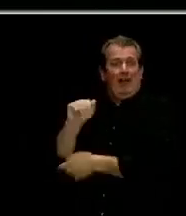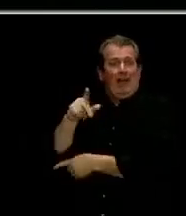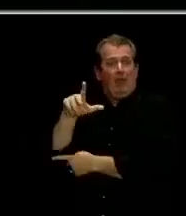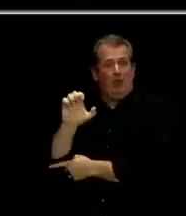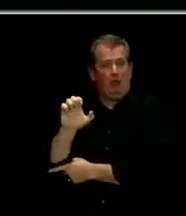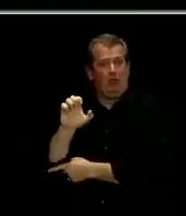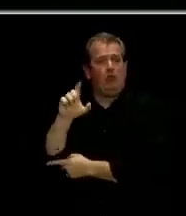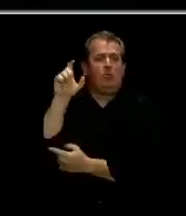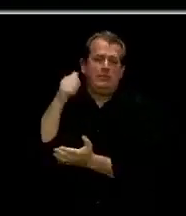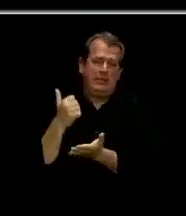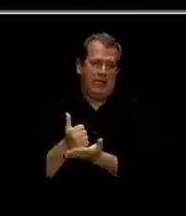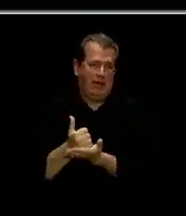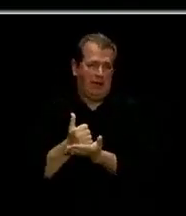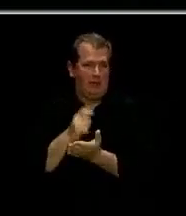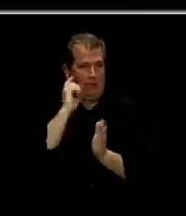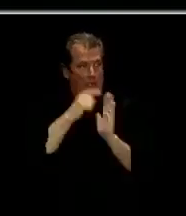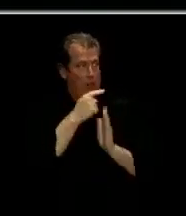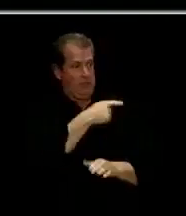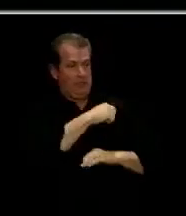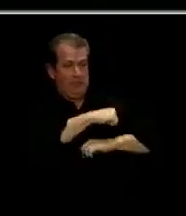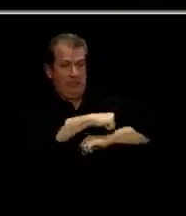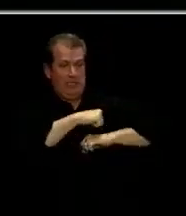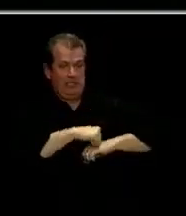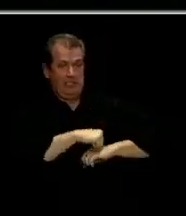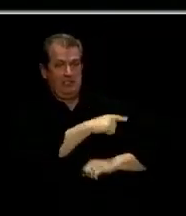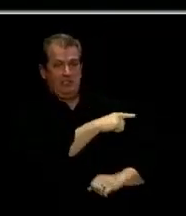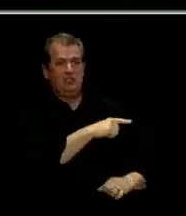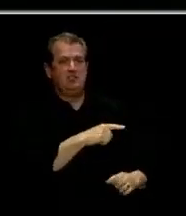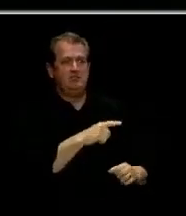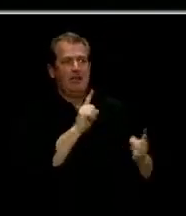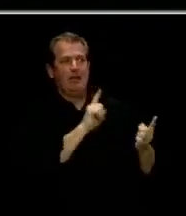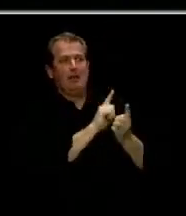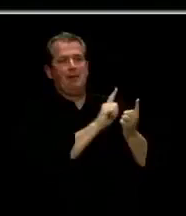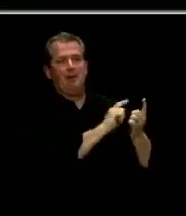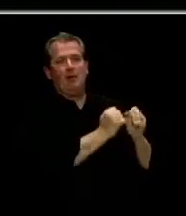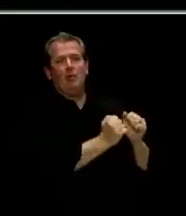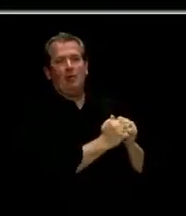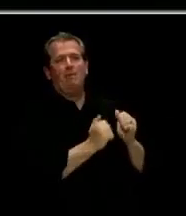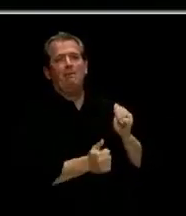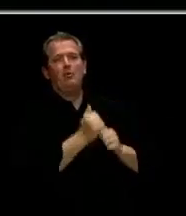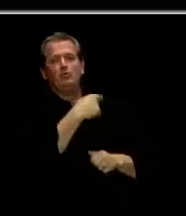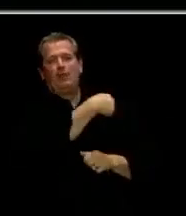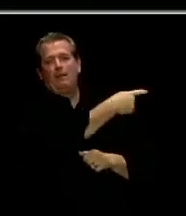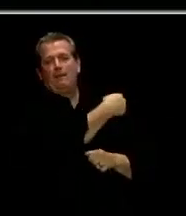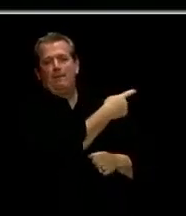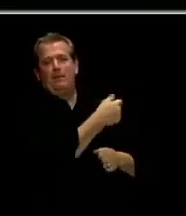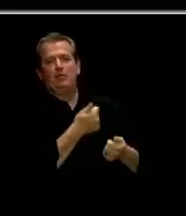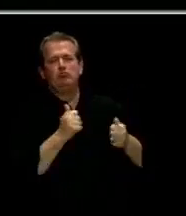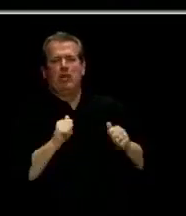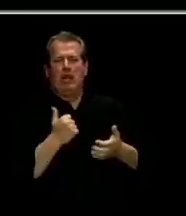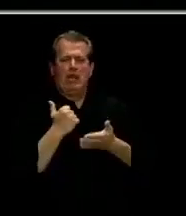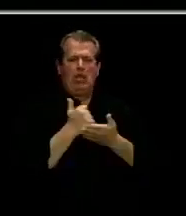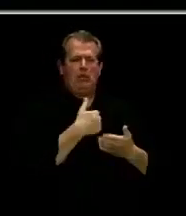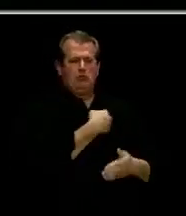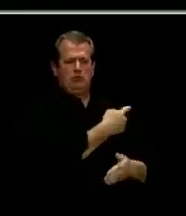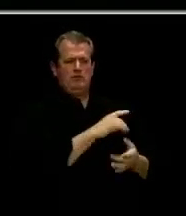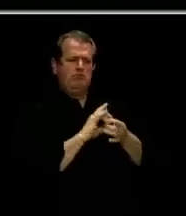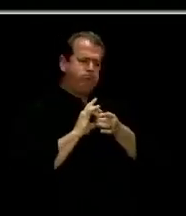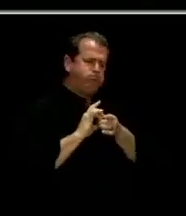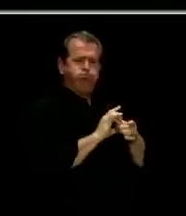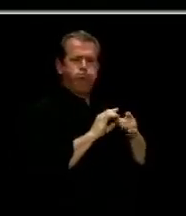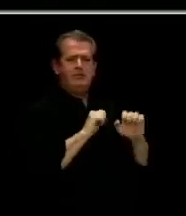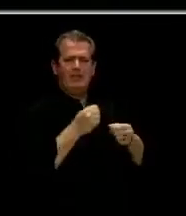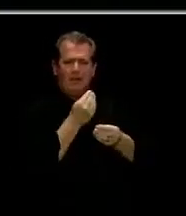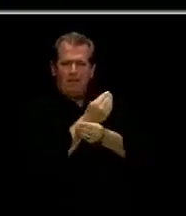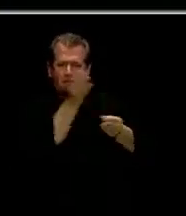partners. I was looking at this stage, and I've had conversations with most everybody on this stage to strengthen our relationships and collaborate to get the word out there